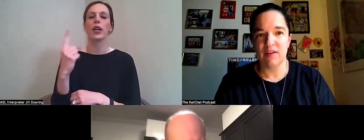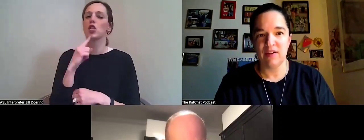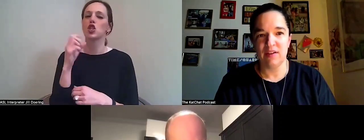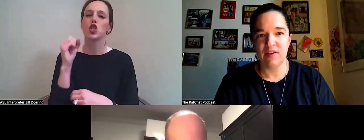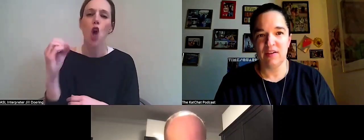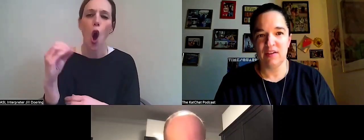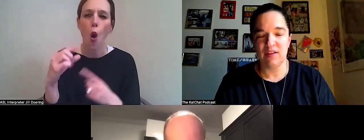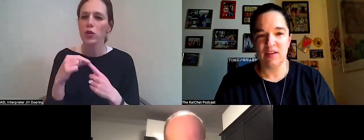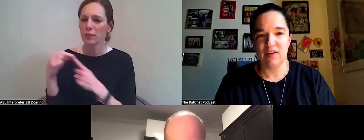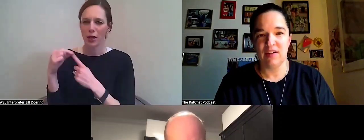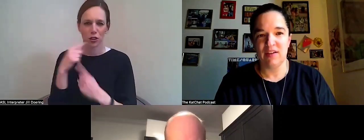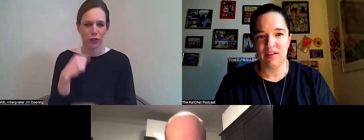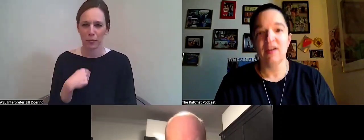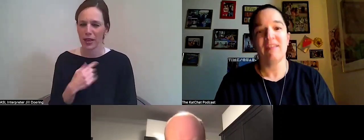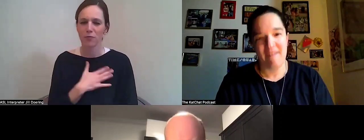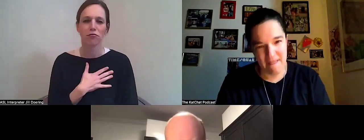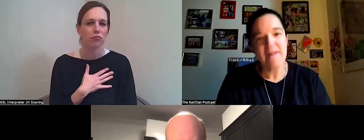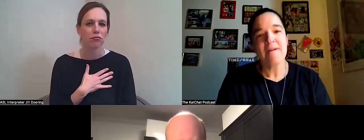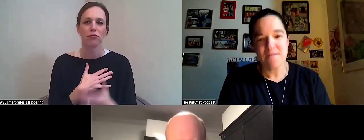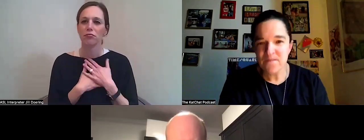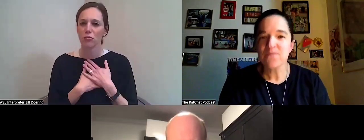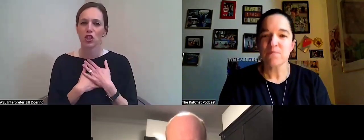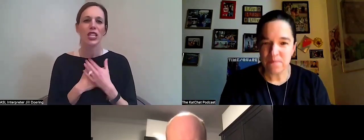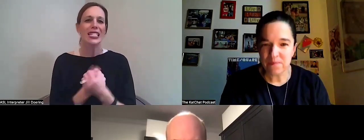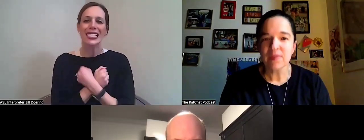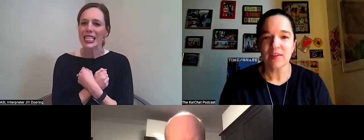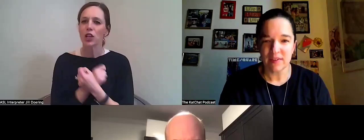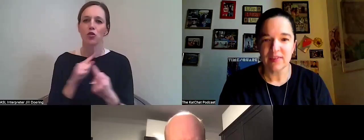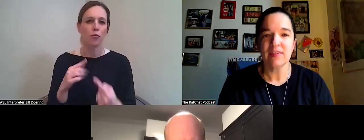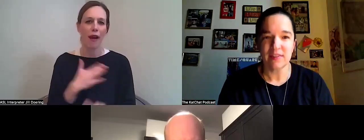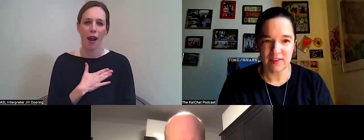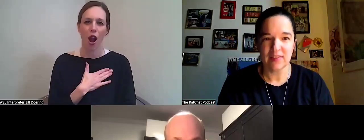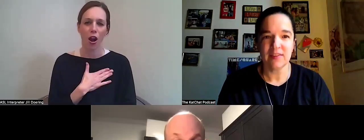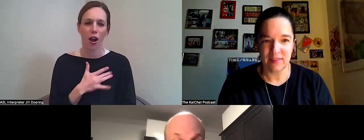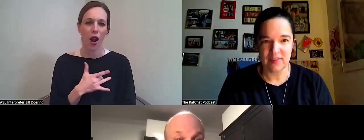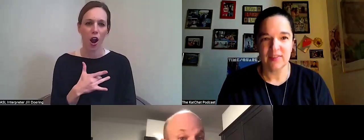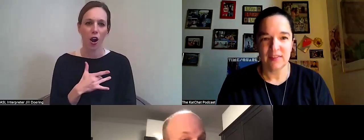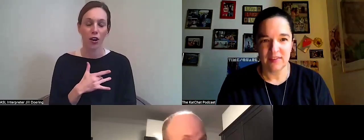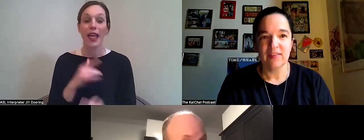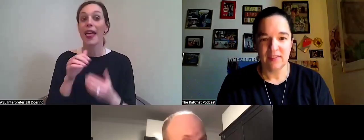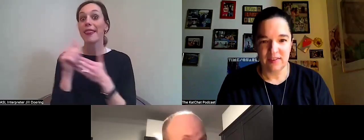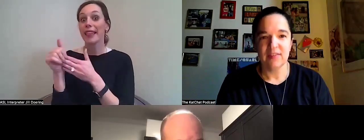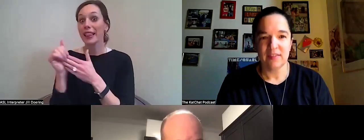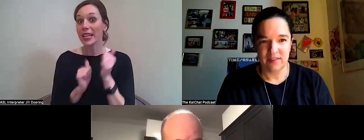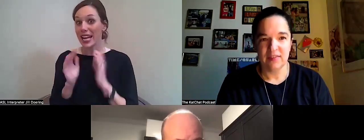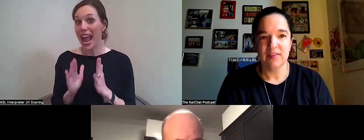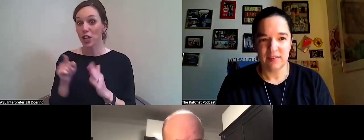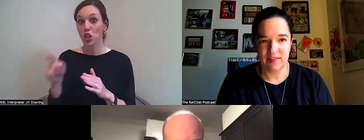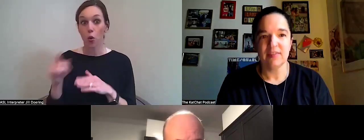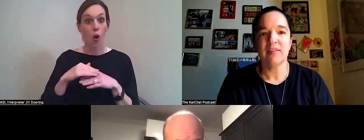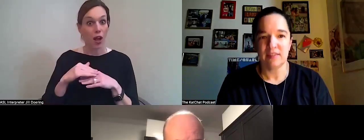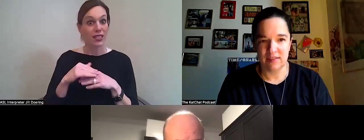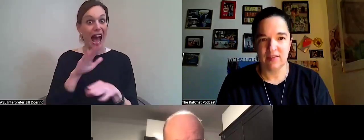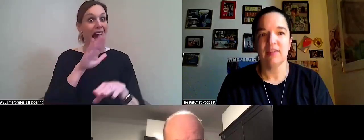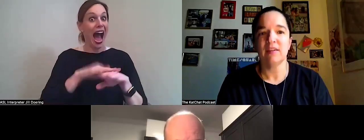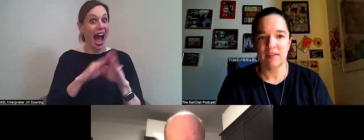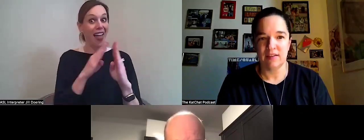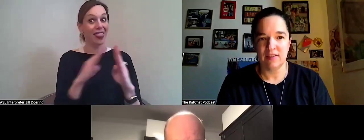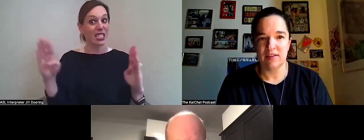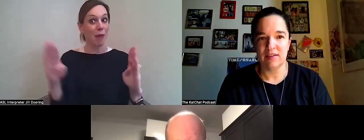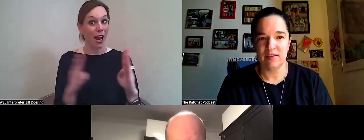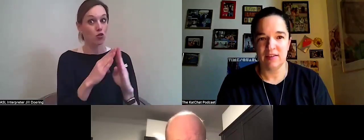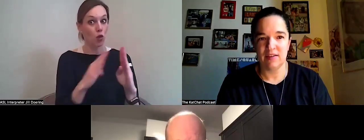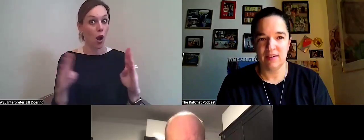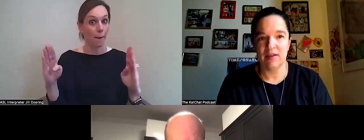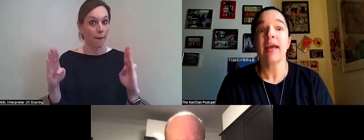and it was so special. And I had to cast a lead actor who was on the spectrum and finding